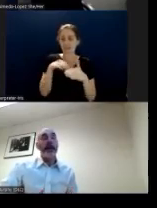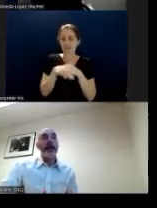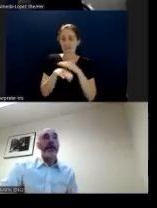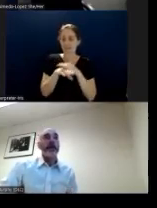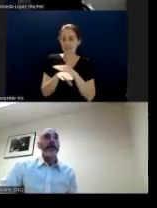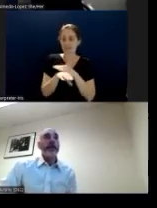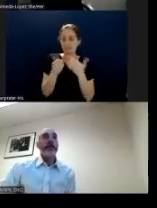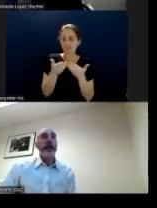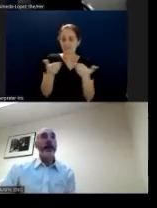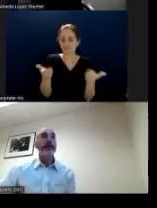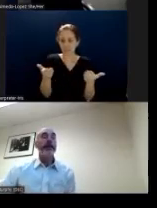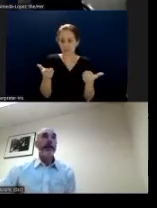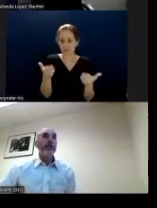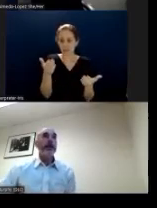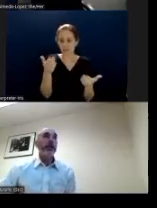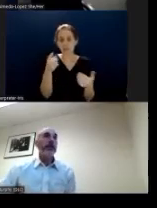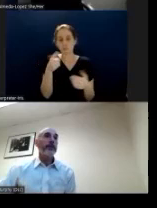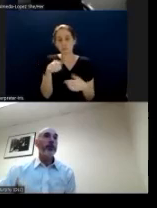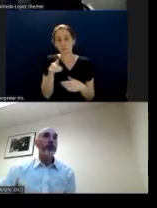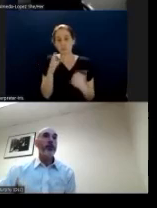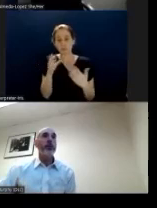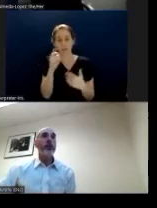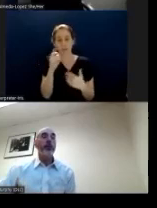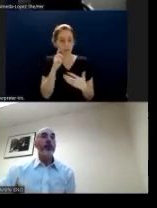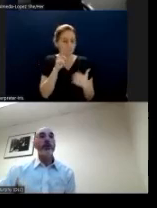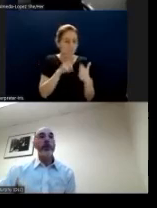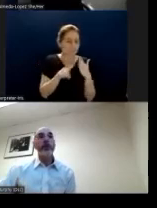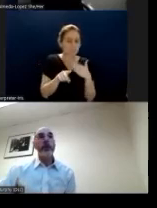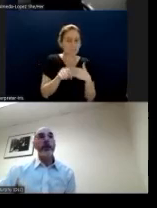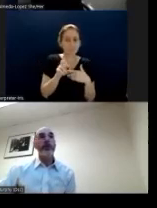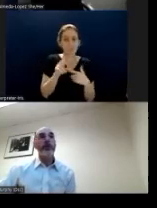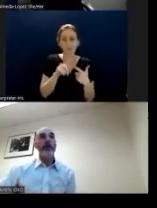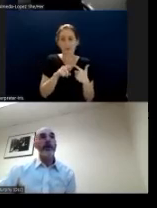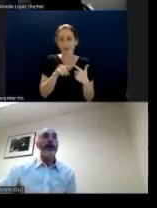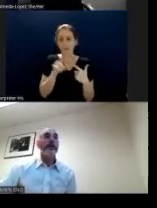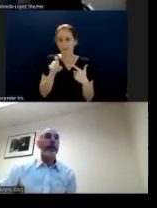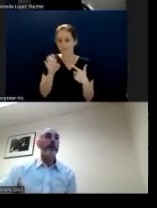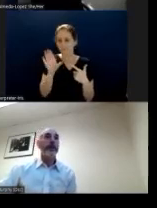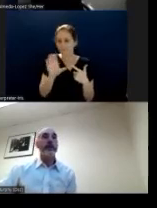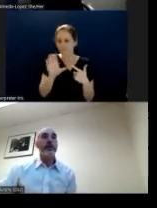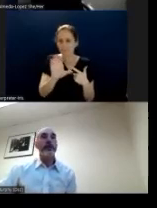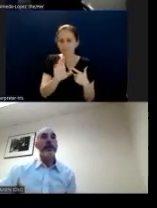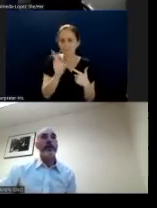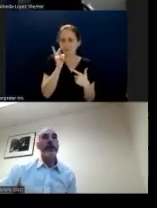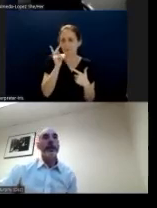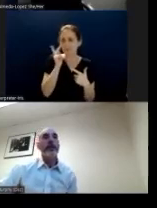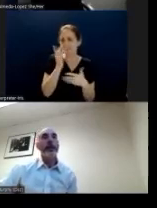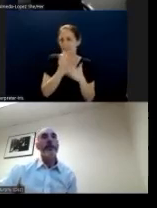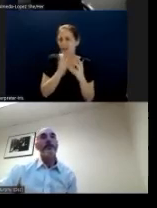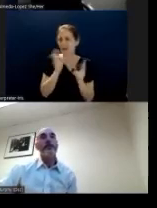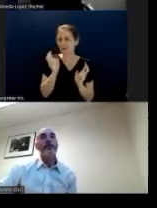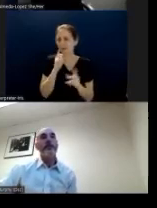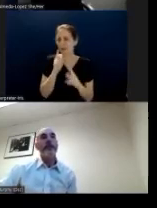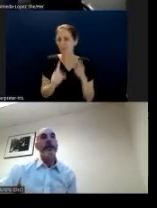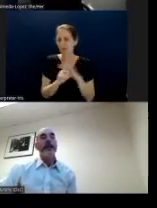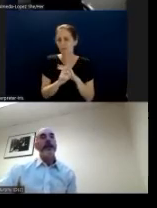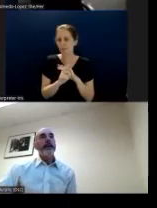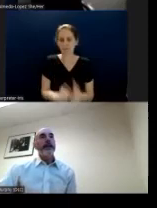features that you may be looking for or should be looking for, and some of the issues that may come up.